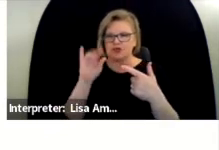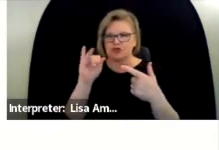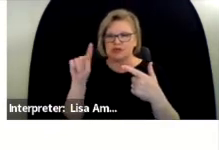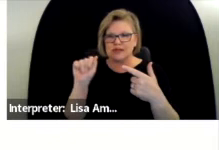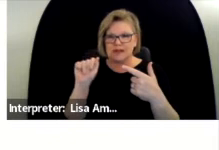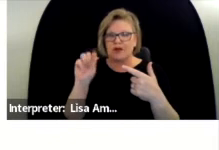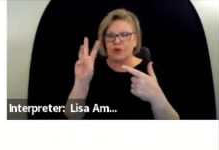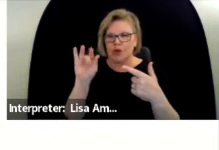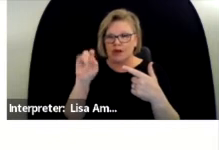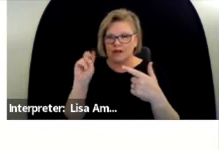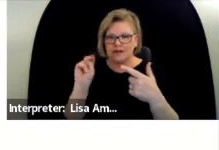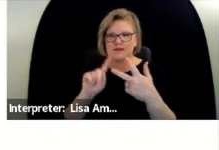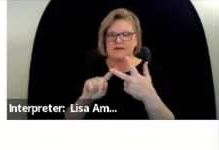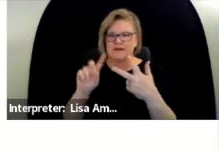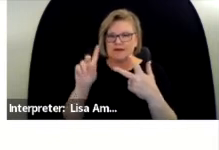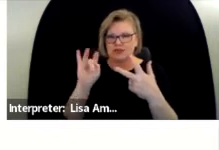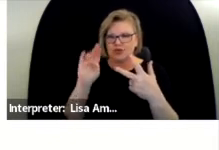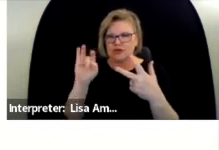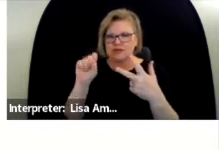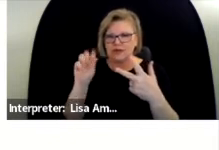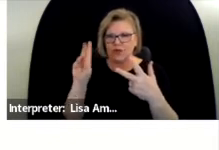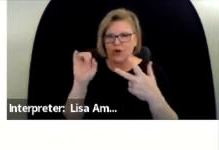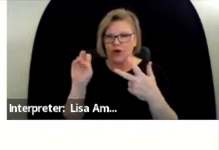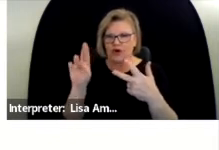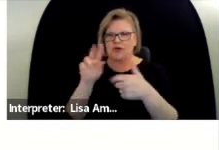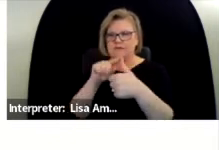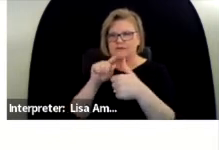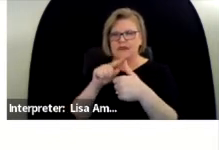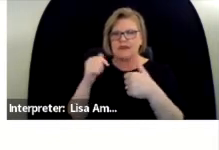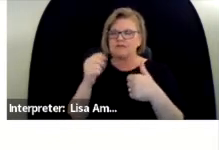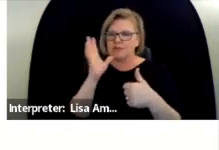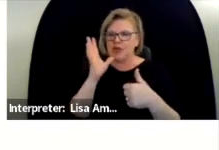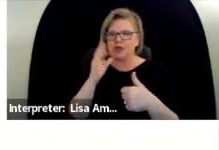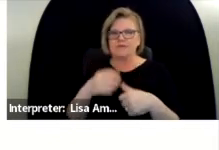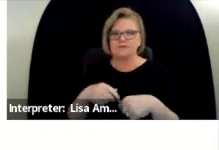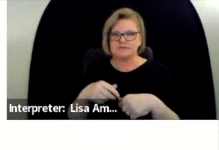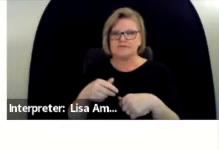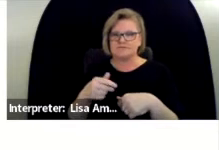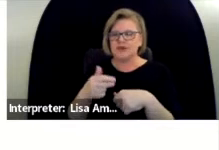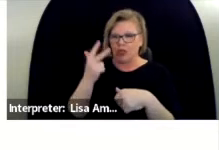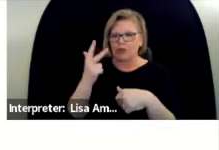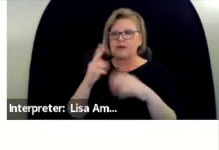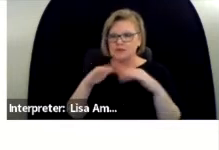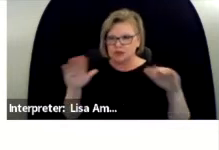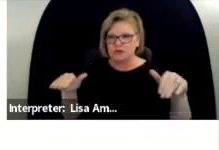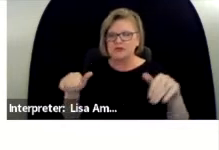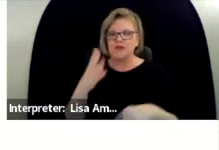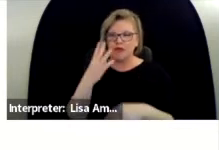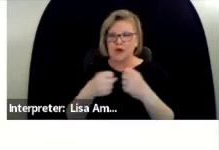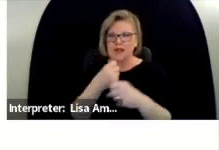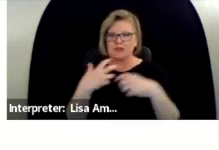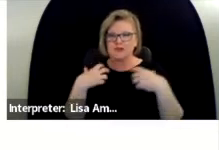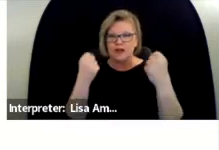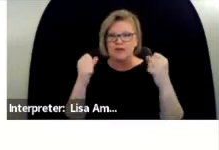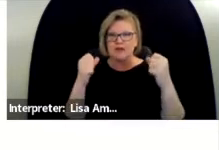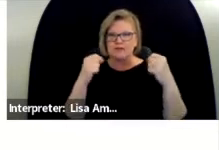Walker. Erin Cox is a mother of 3 who has 4 years into her recovery and works for a nonprofit organization as